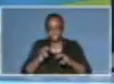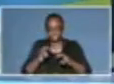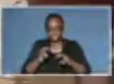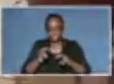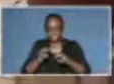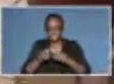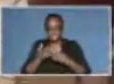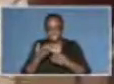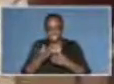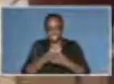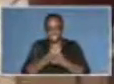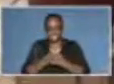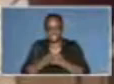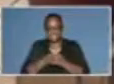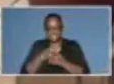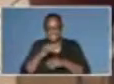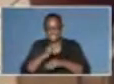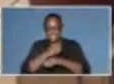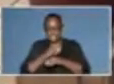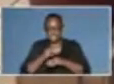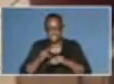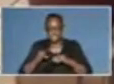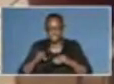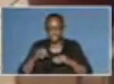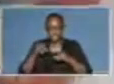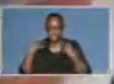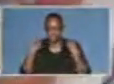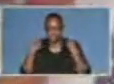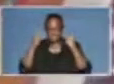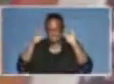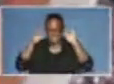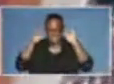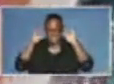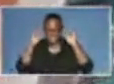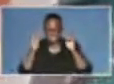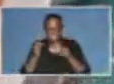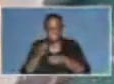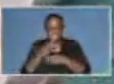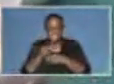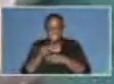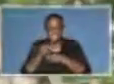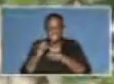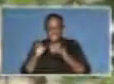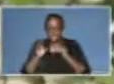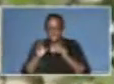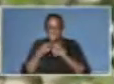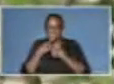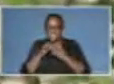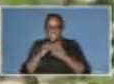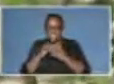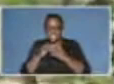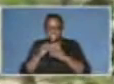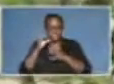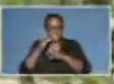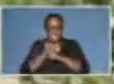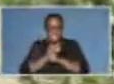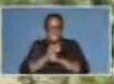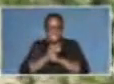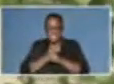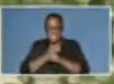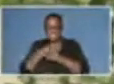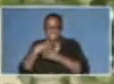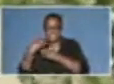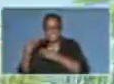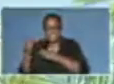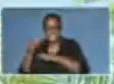your head and hold your ears and... You can take the boy out of the island, but you can't quite take the island out of the